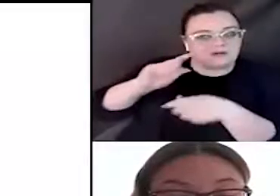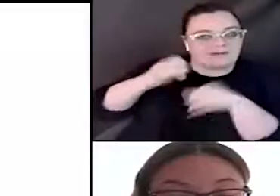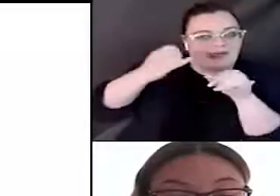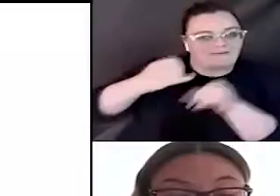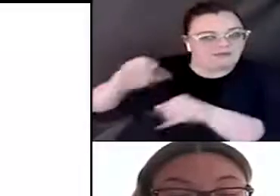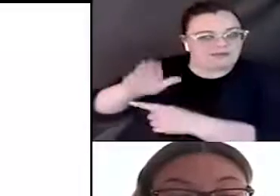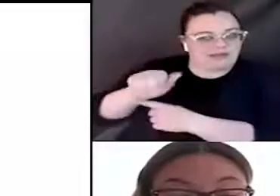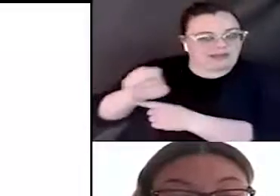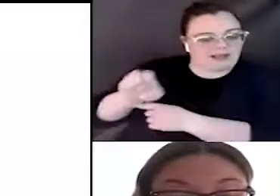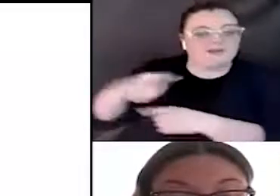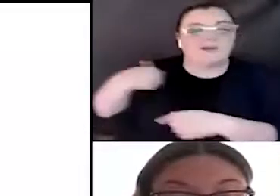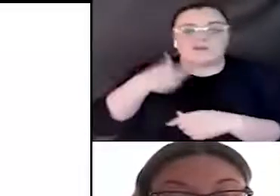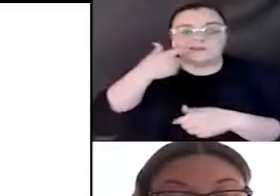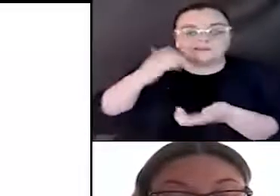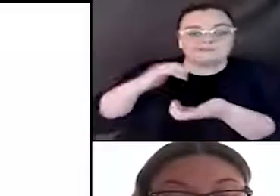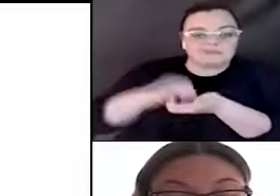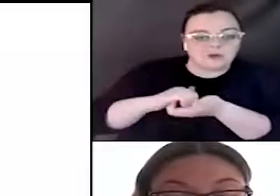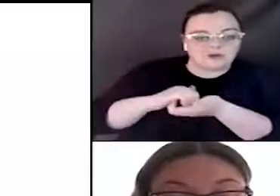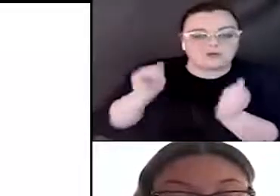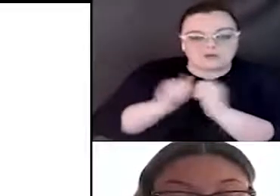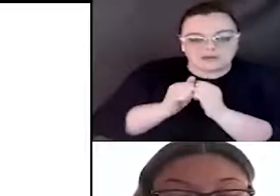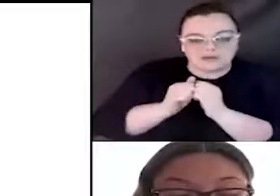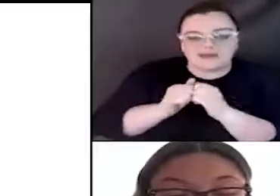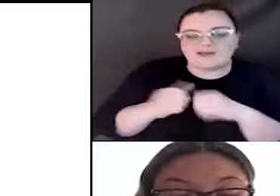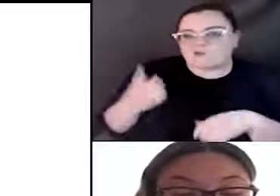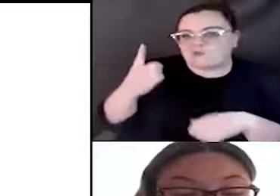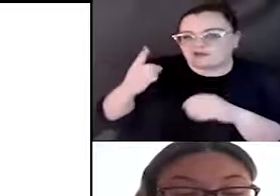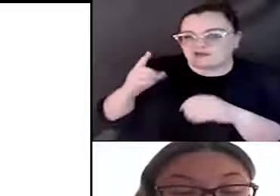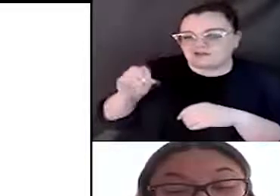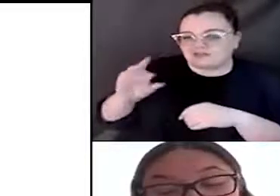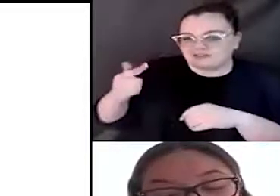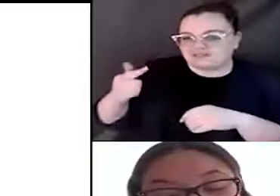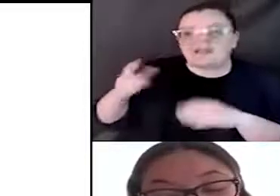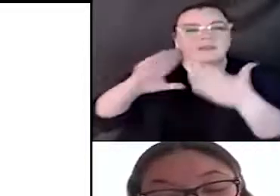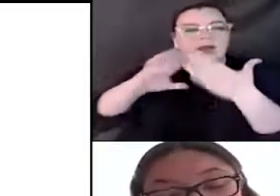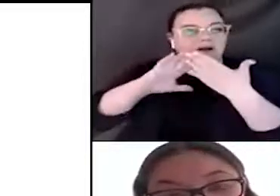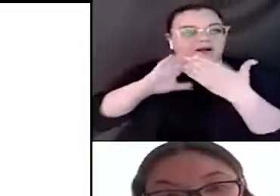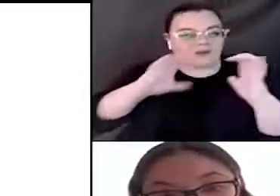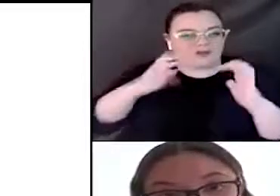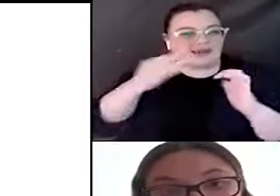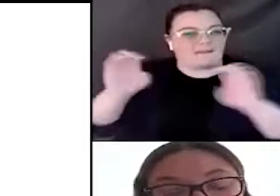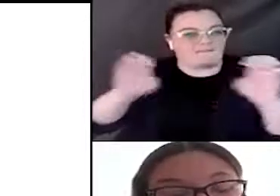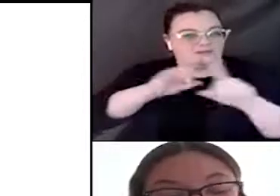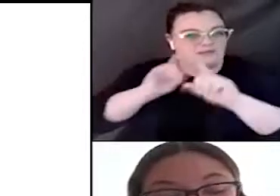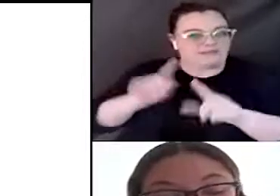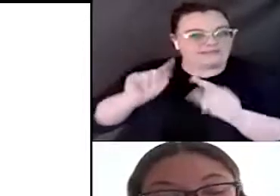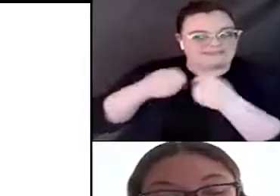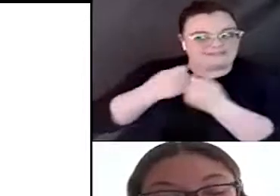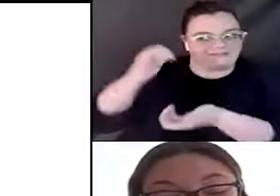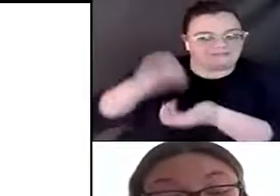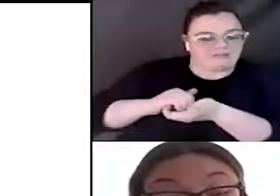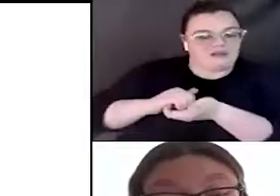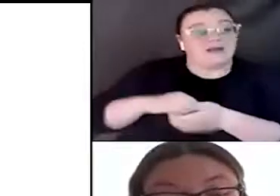with Los Listos and certification, the community emergency response team, and we've been supporting them by